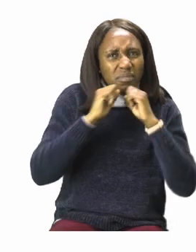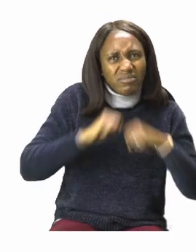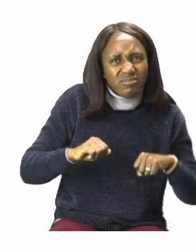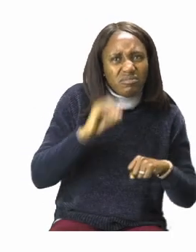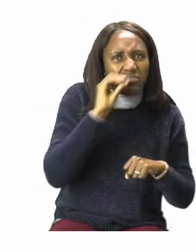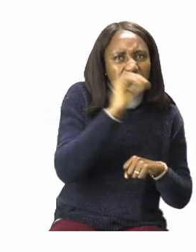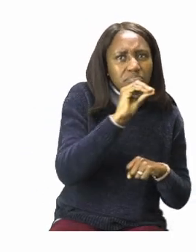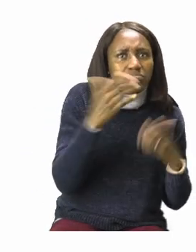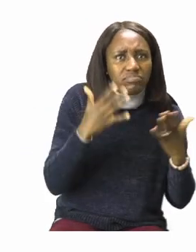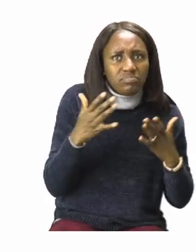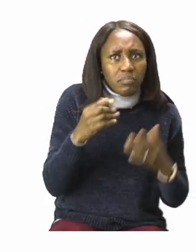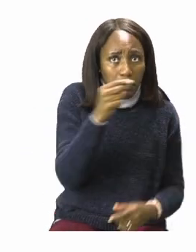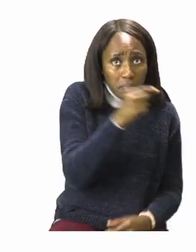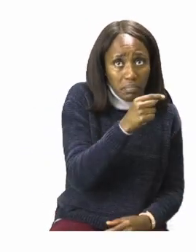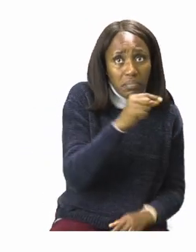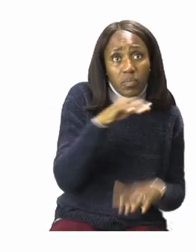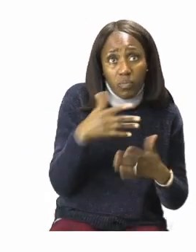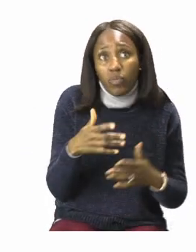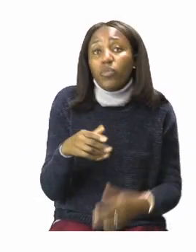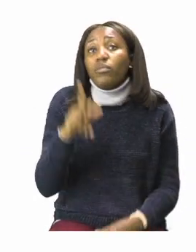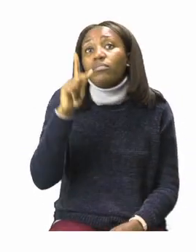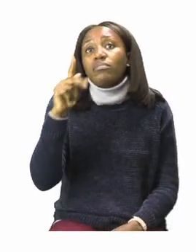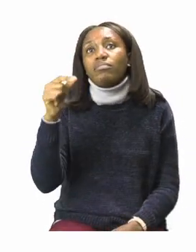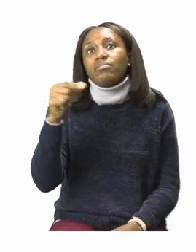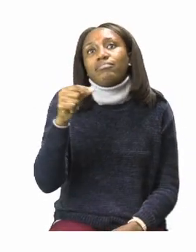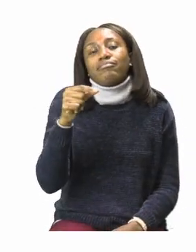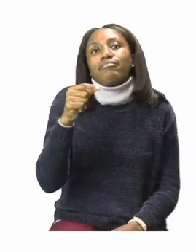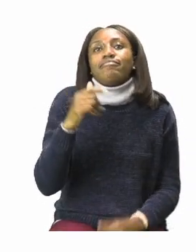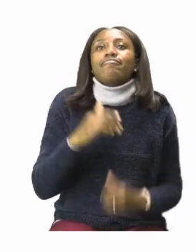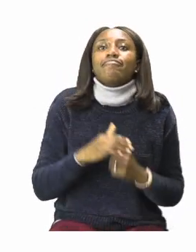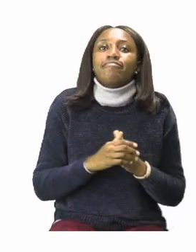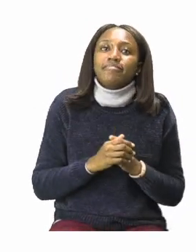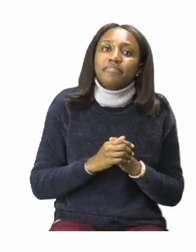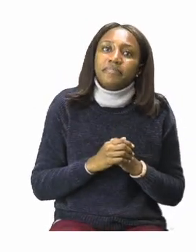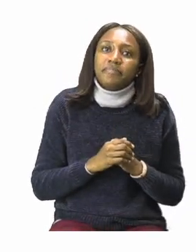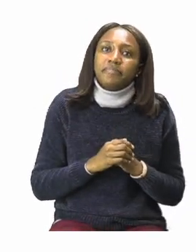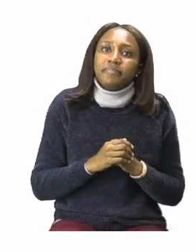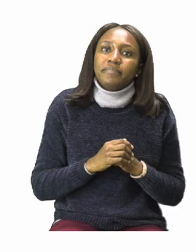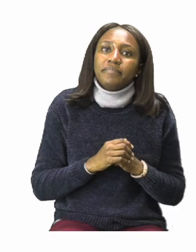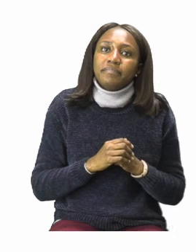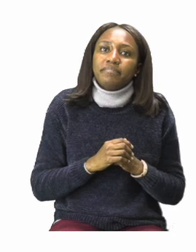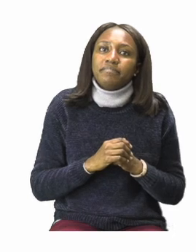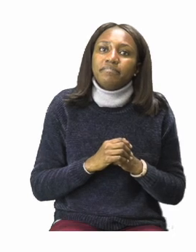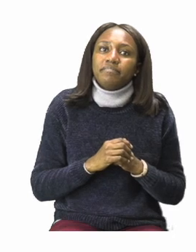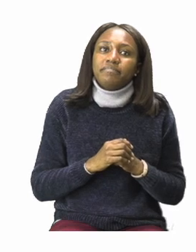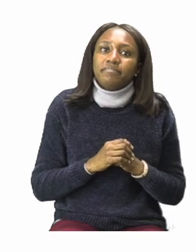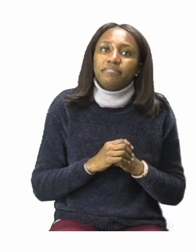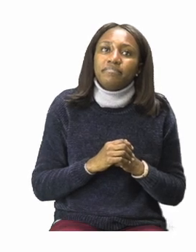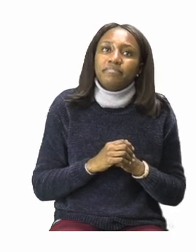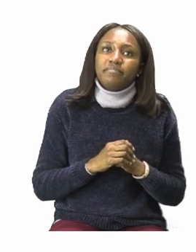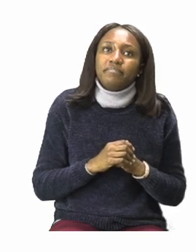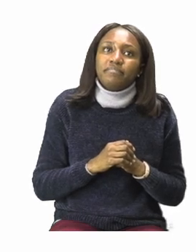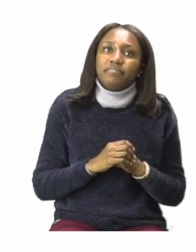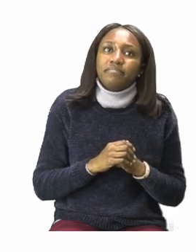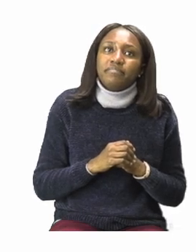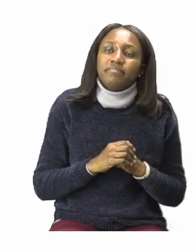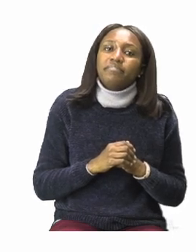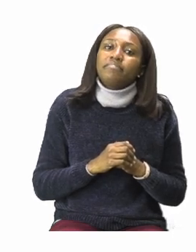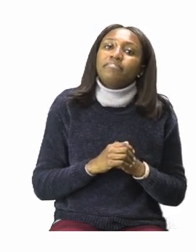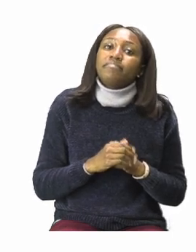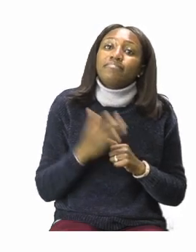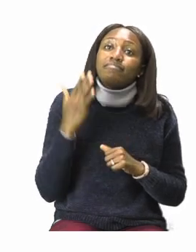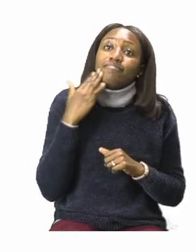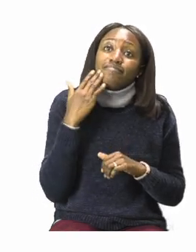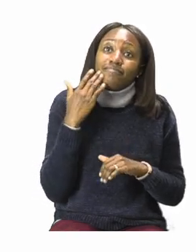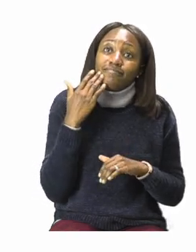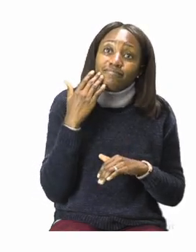we use them or we measure them in grams or kilograms. Then, when you do